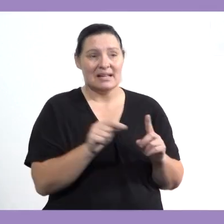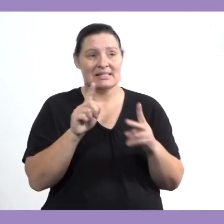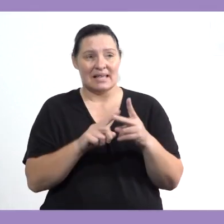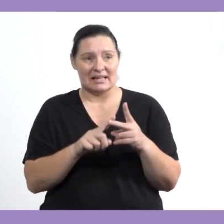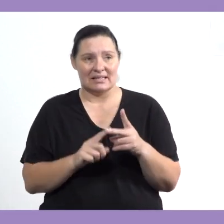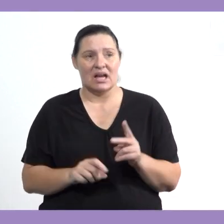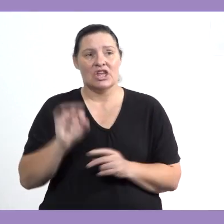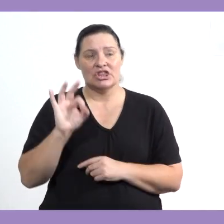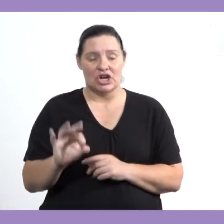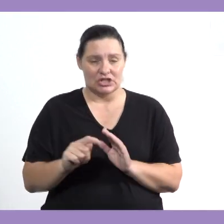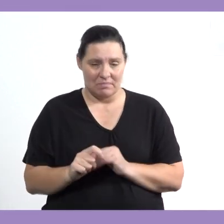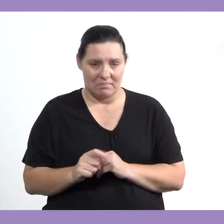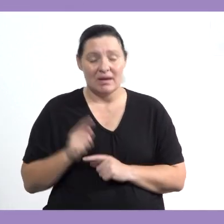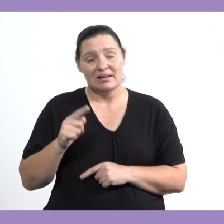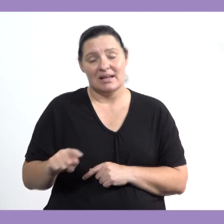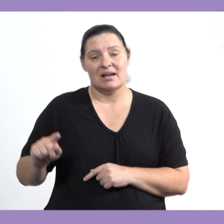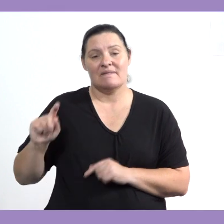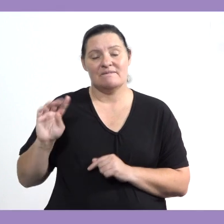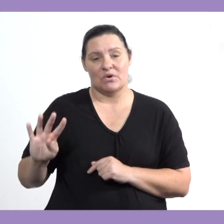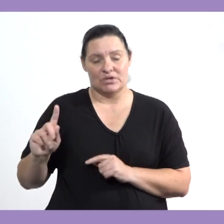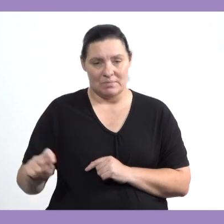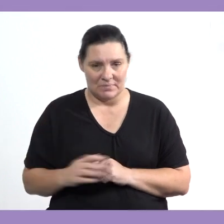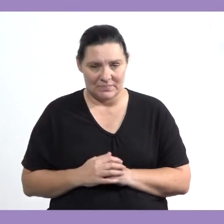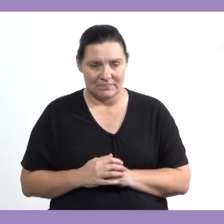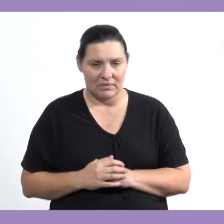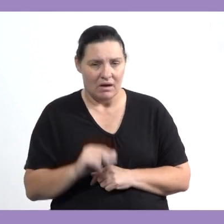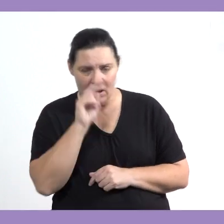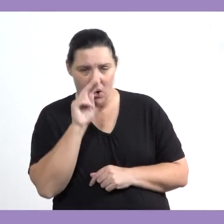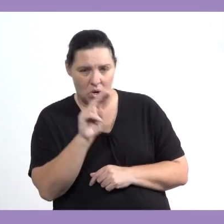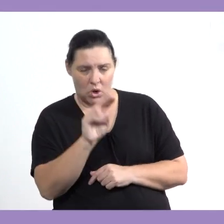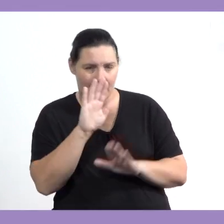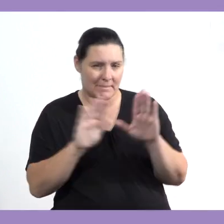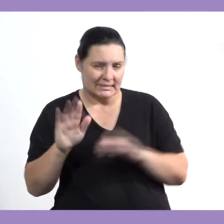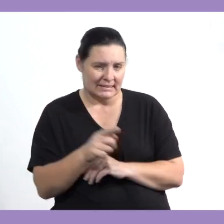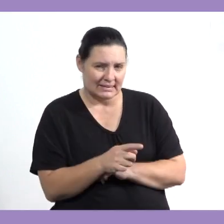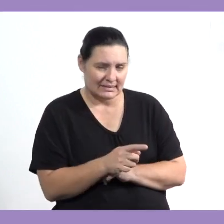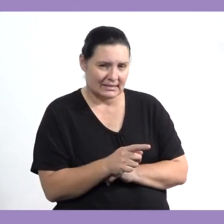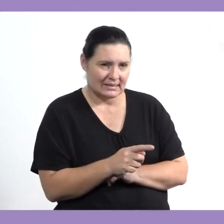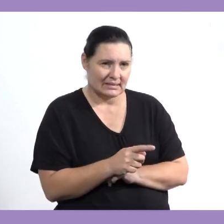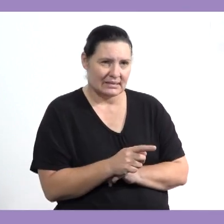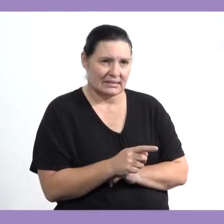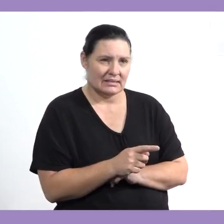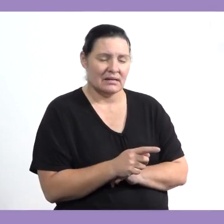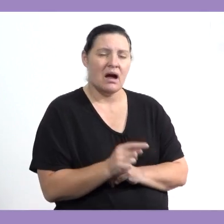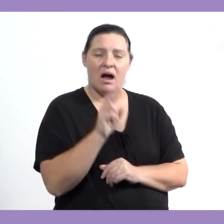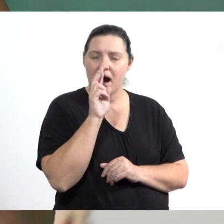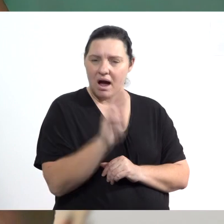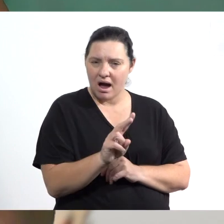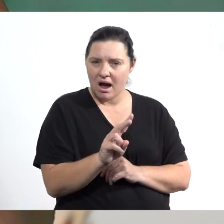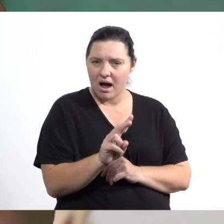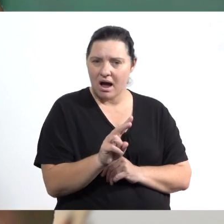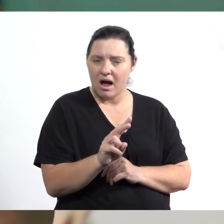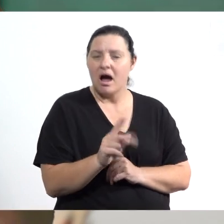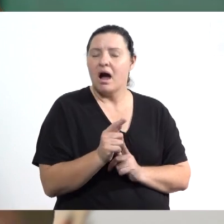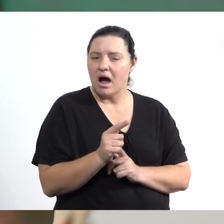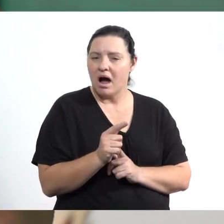This is my second term, this is my third term, and this is my fourth term. So when I look at that pattern there, I notice that these